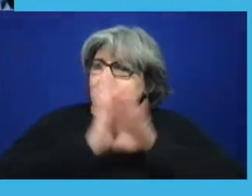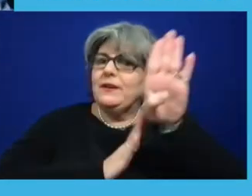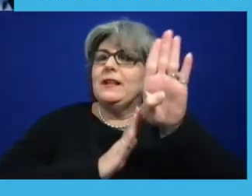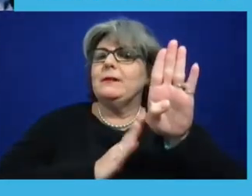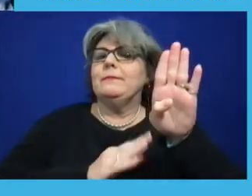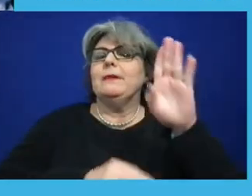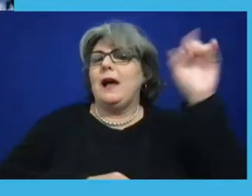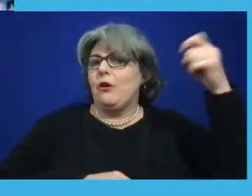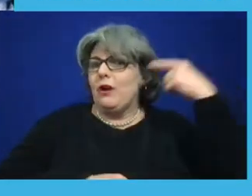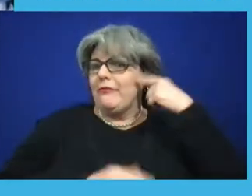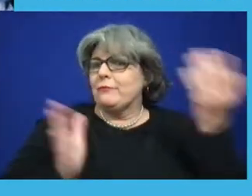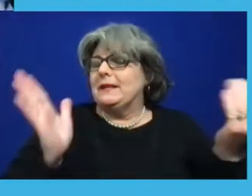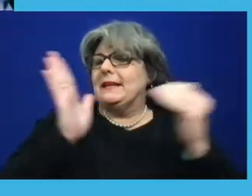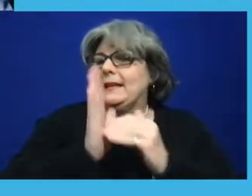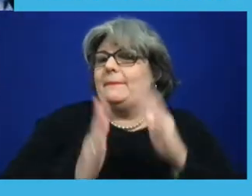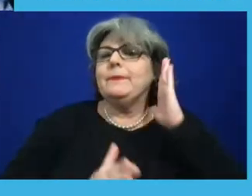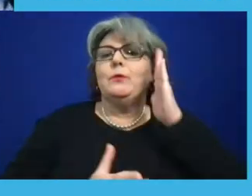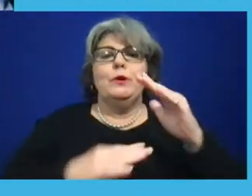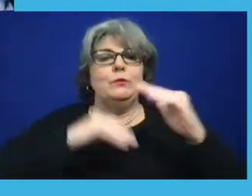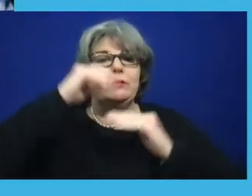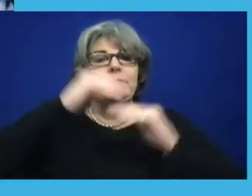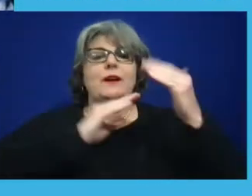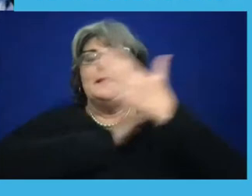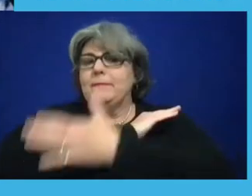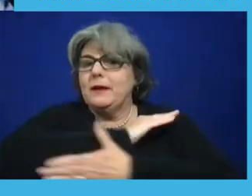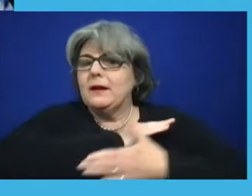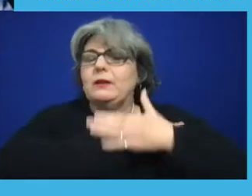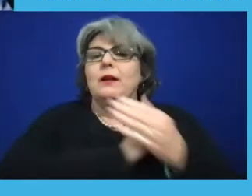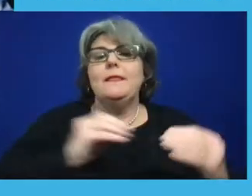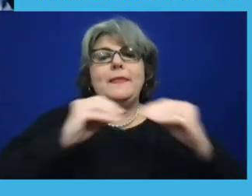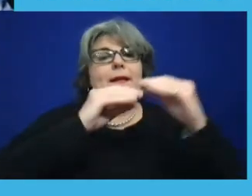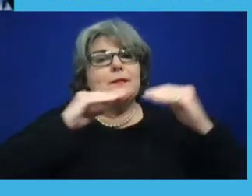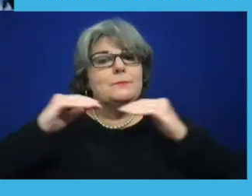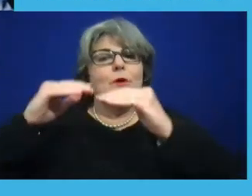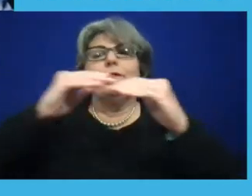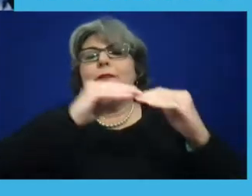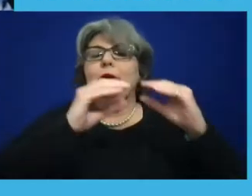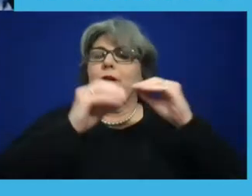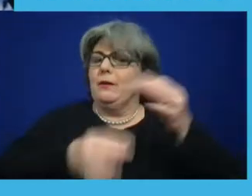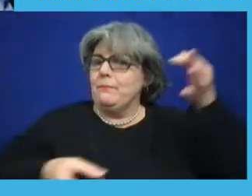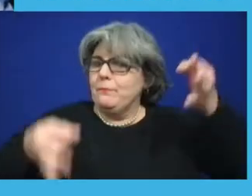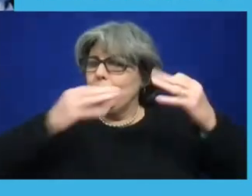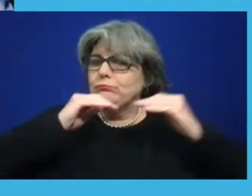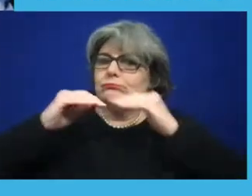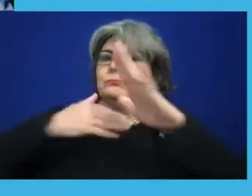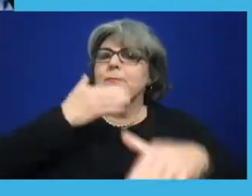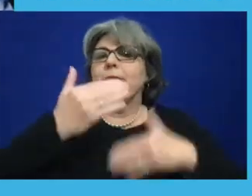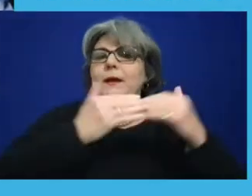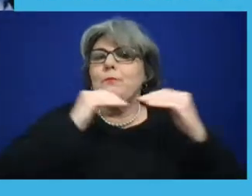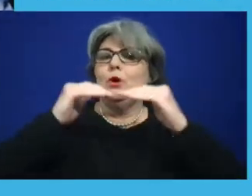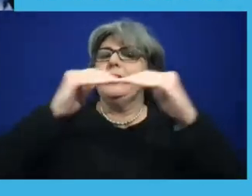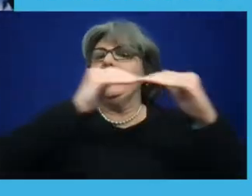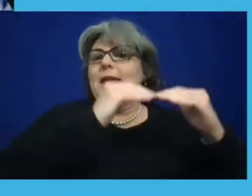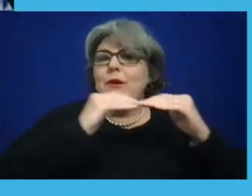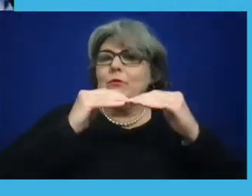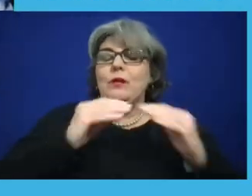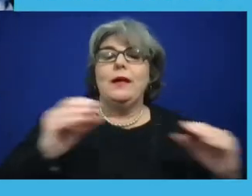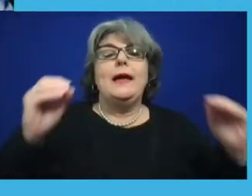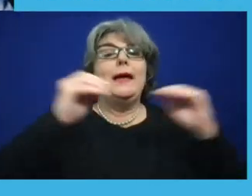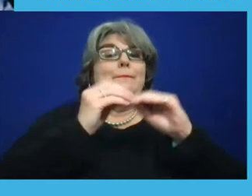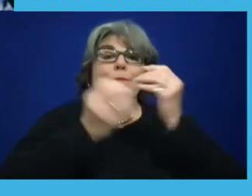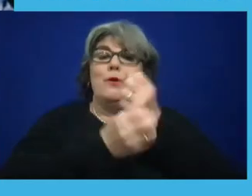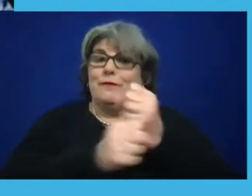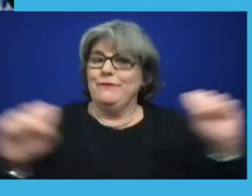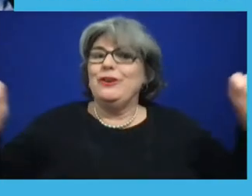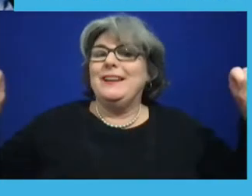heal what ails us. We will restore our democracy. We will build a country that is more fair and